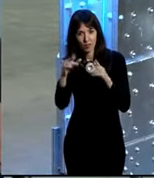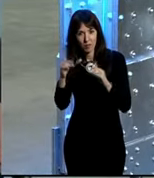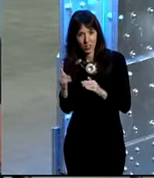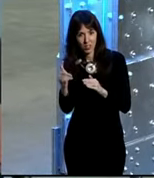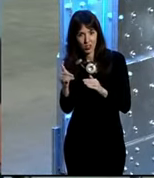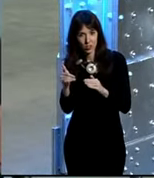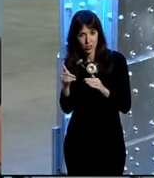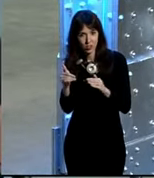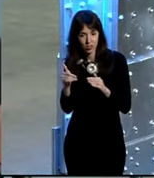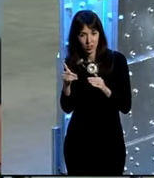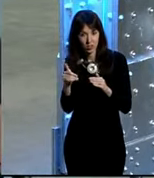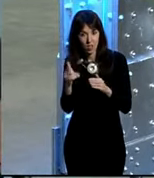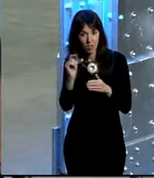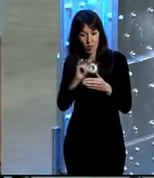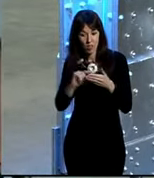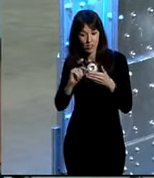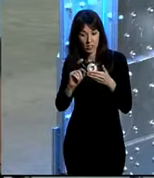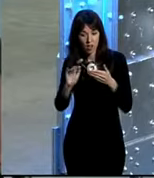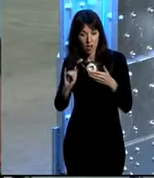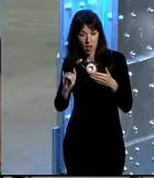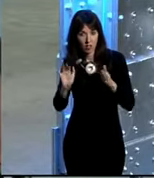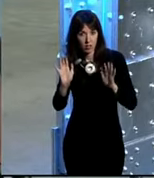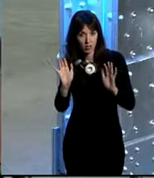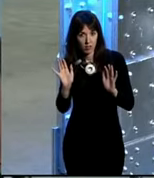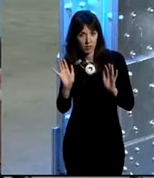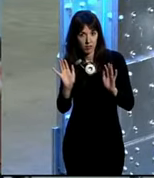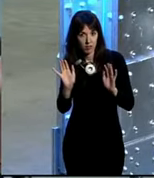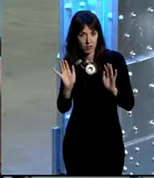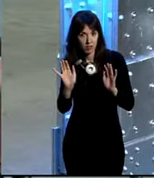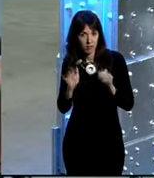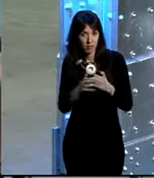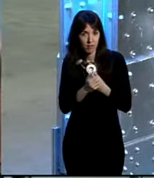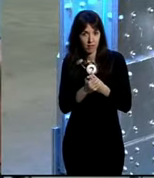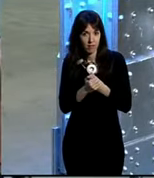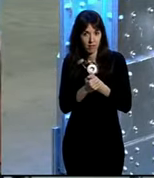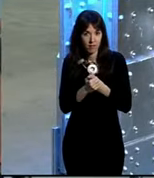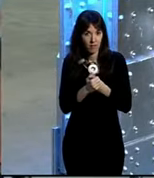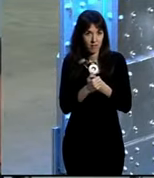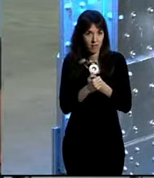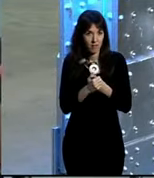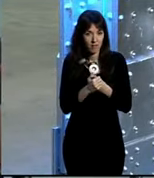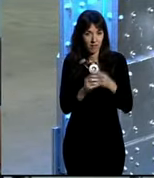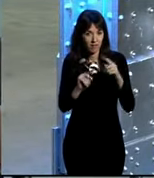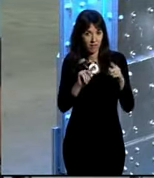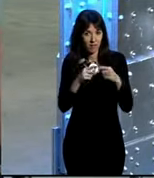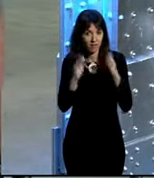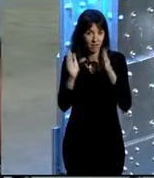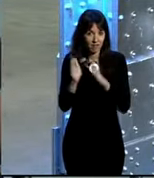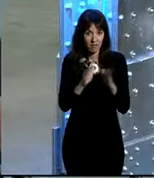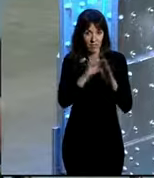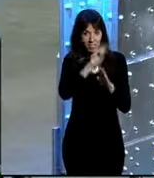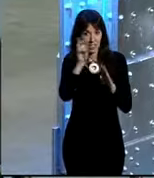is transforming. I think in the first wave of transmedia, if you like, the producer was the primary role that everyone spoke about,